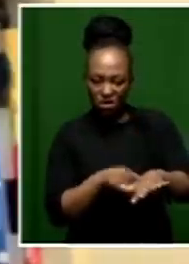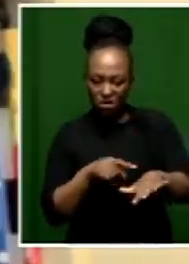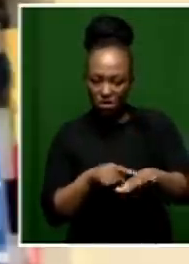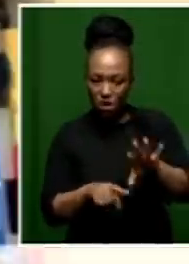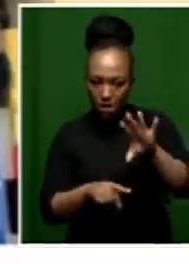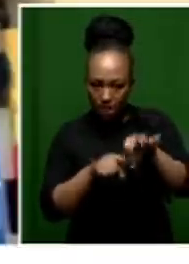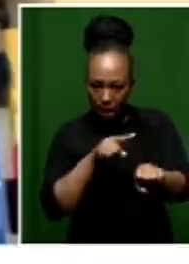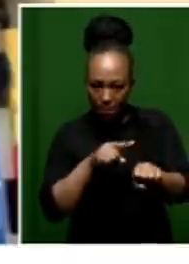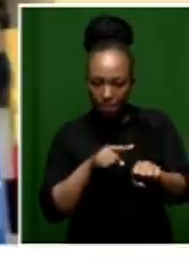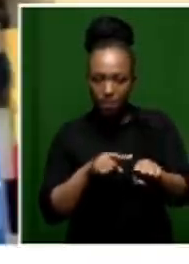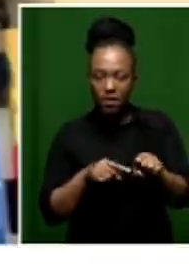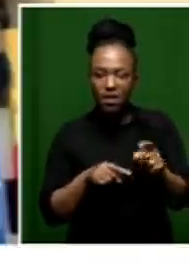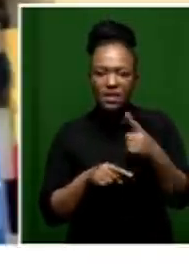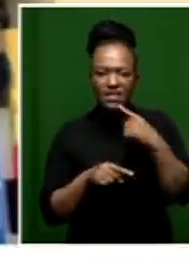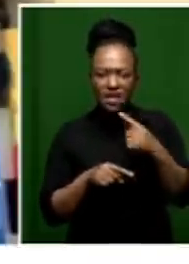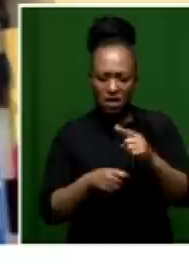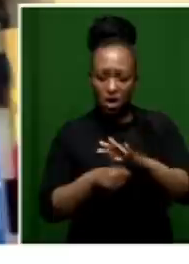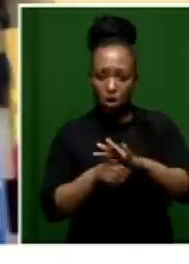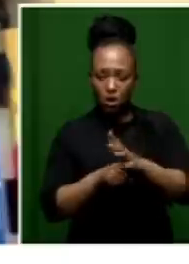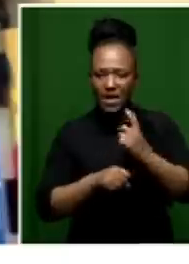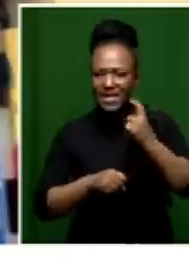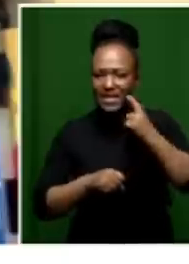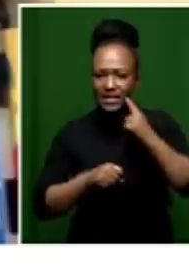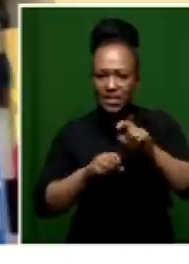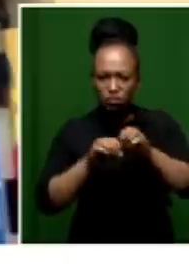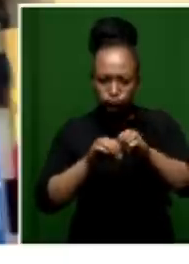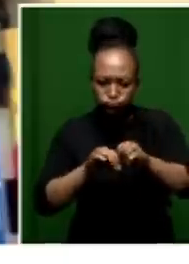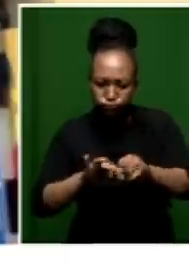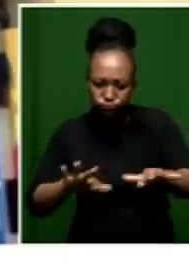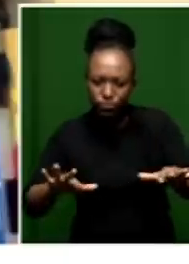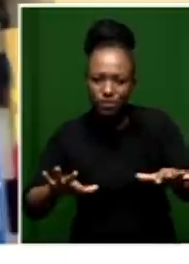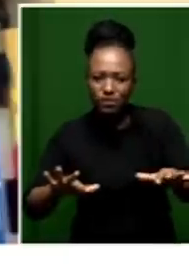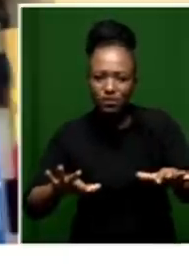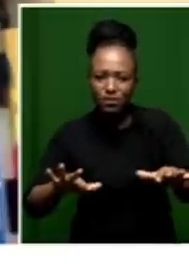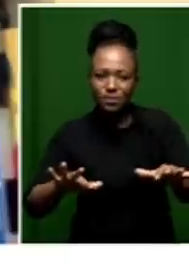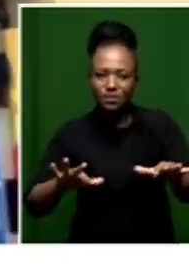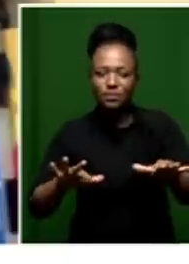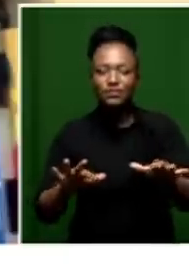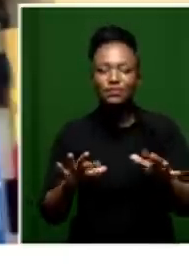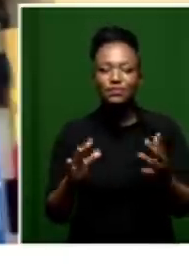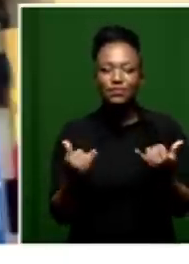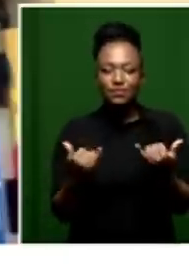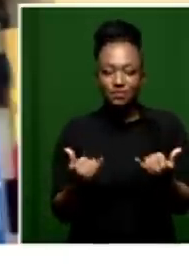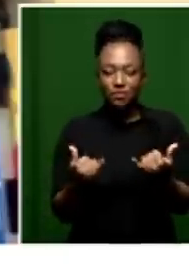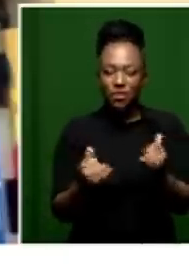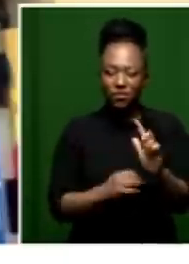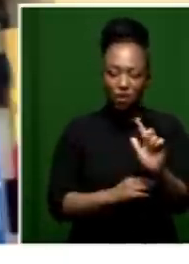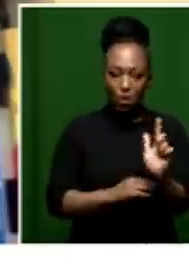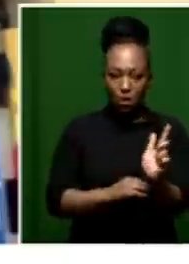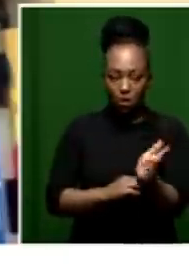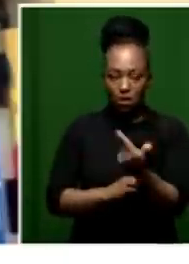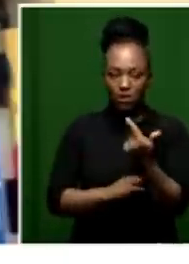is transmitted at great speed in Gauteng, yeah. Both in all the